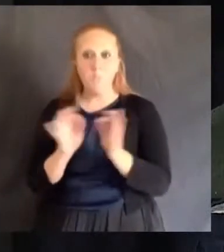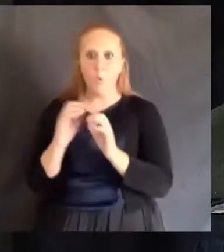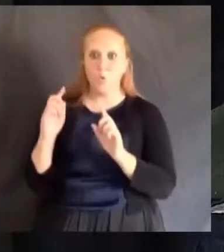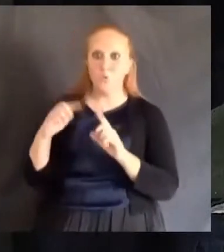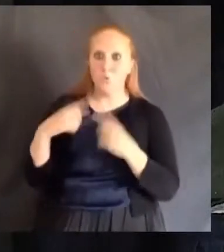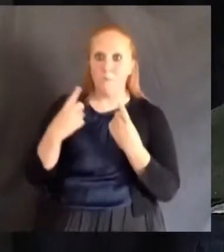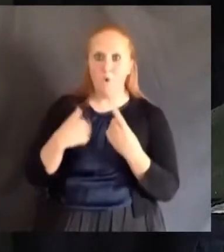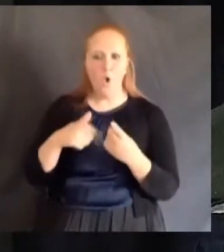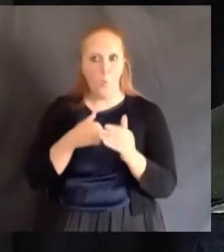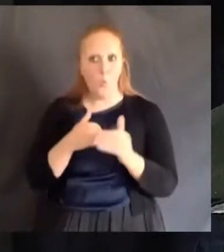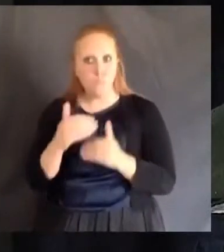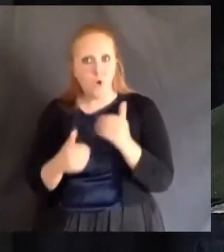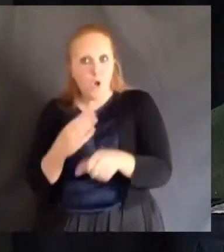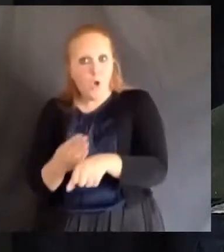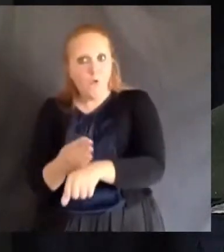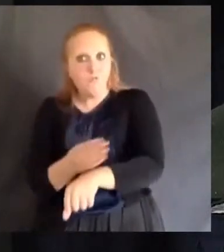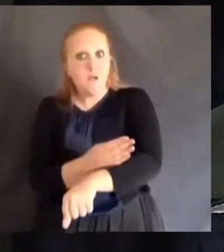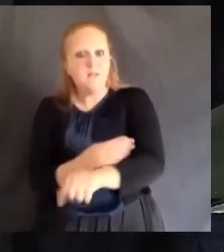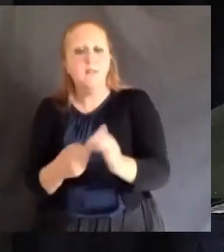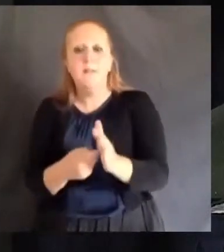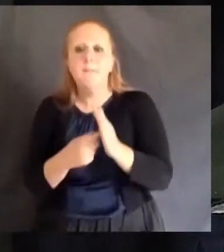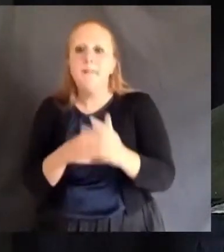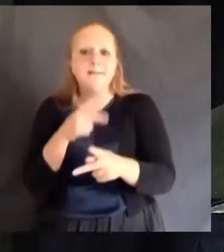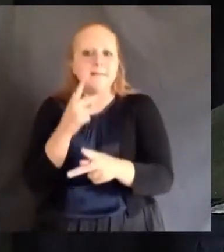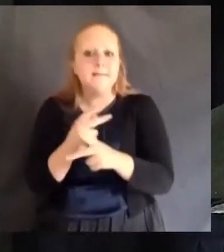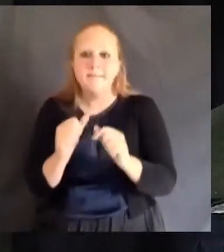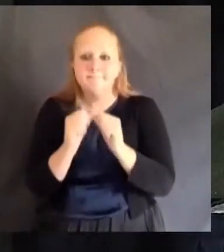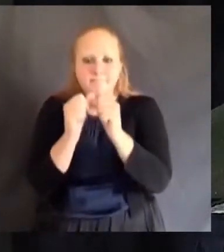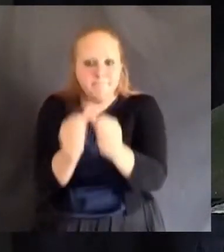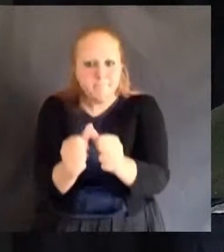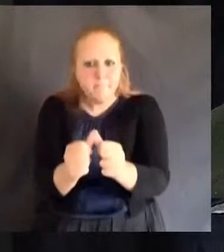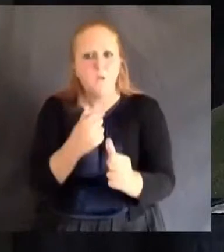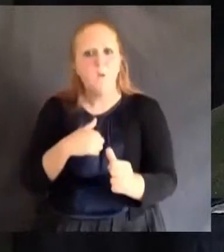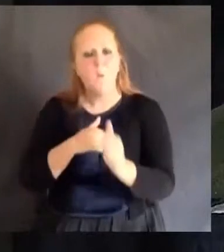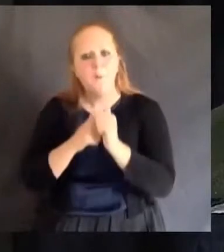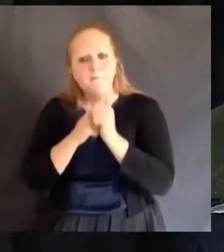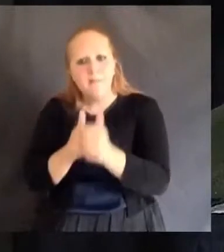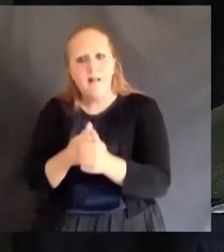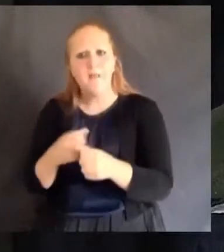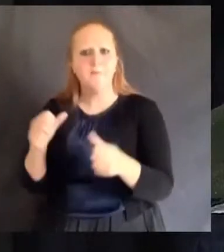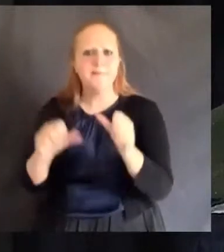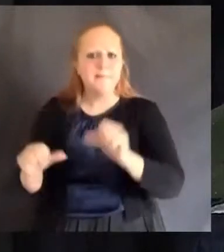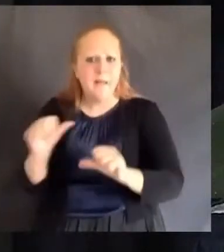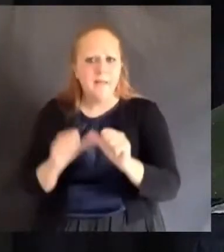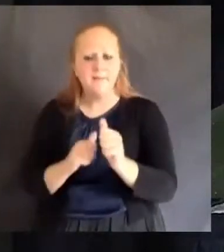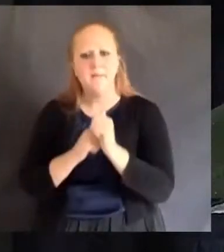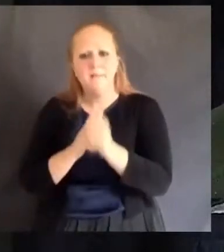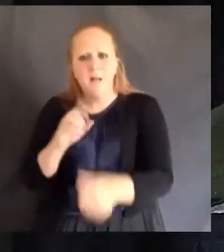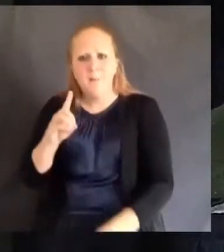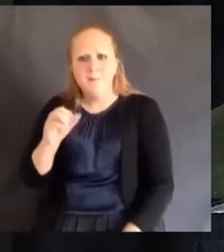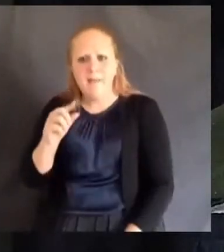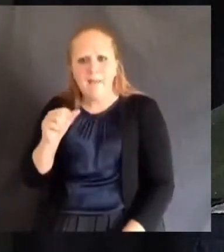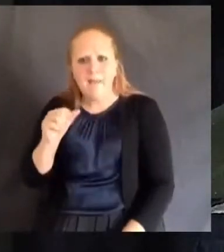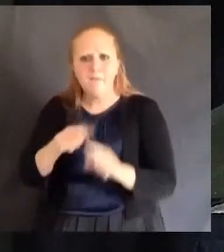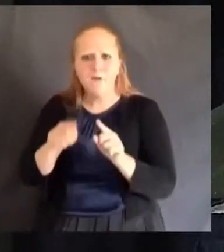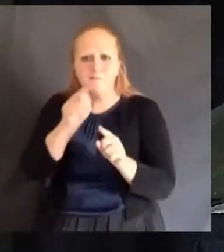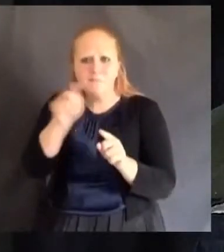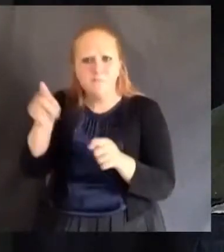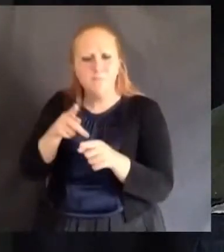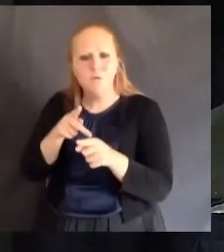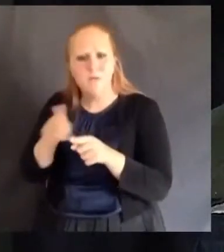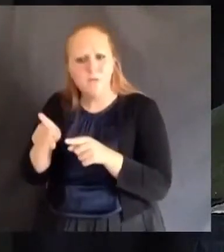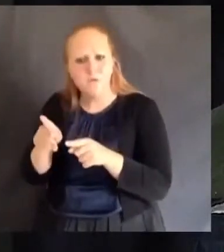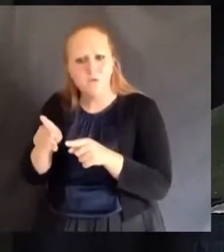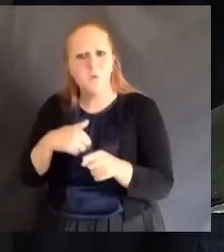it based on the science and the data and the advice that we're getting from our health professionals. So we're continuing to evolve our approach as the